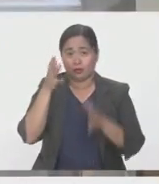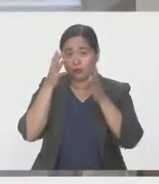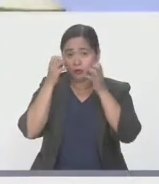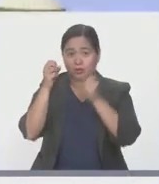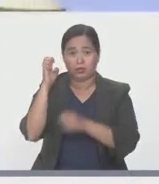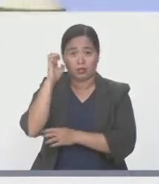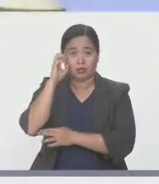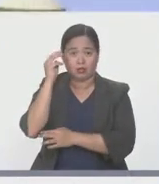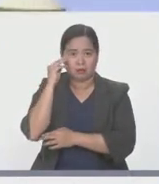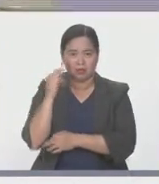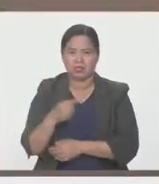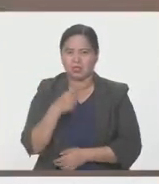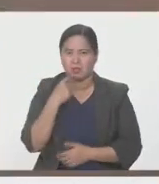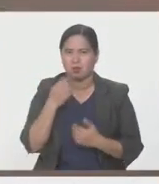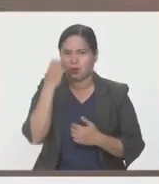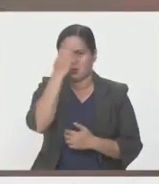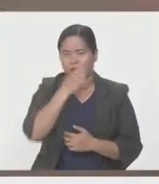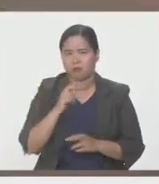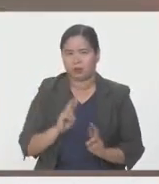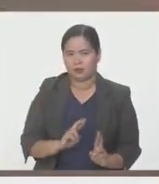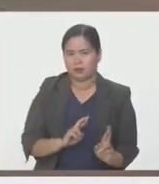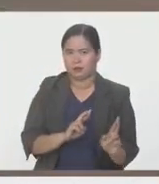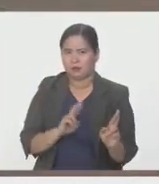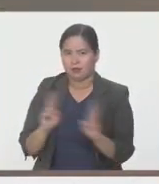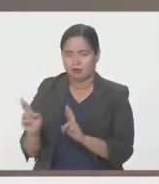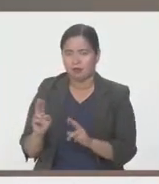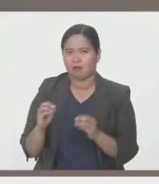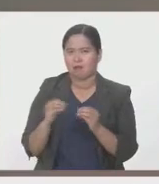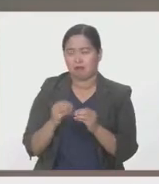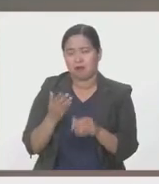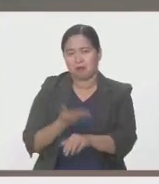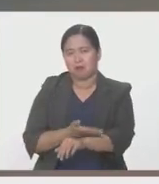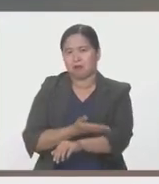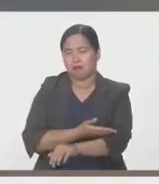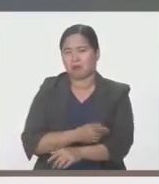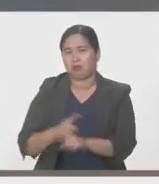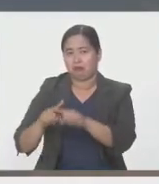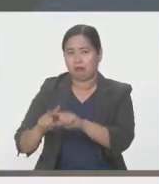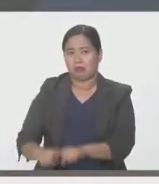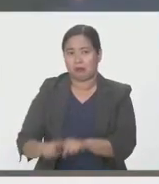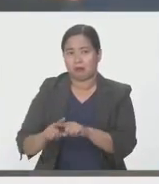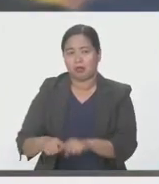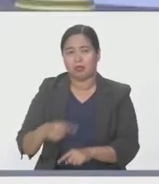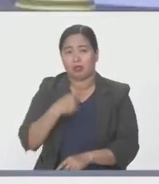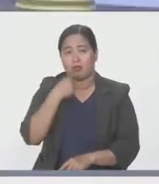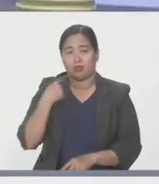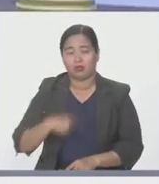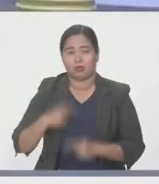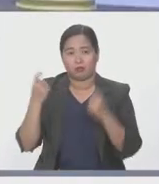even asserts that Europe had to be ready to respond to an escalation if Russia wins the Ukraine war.